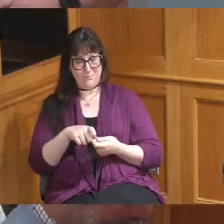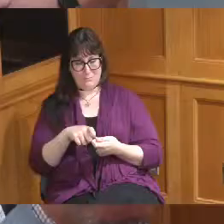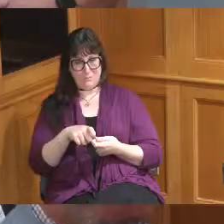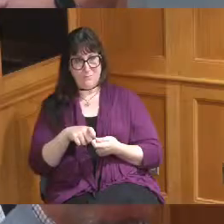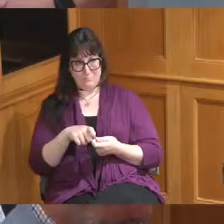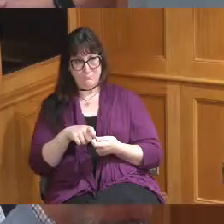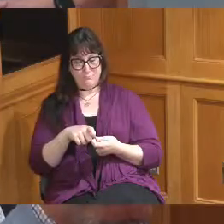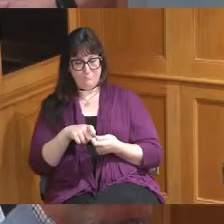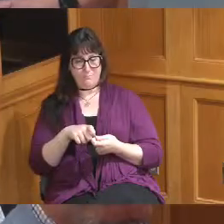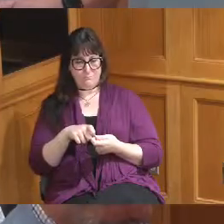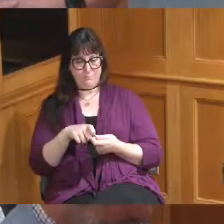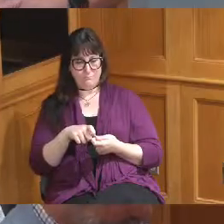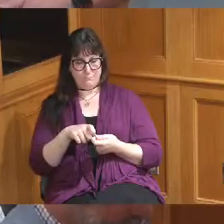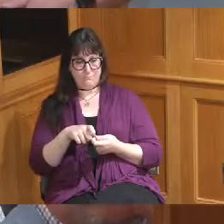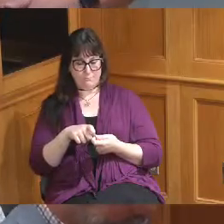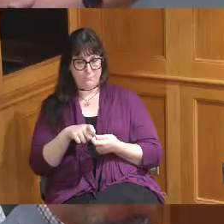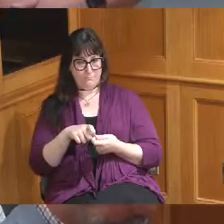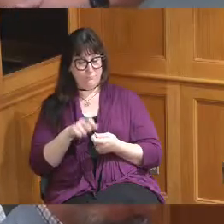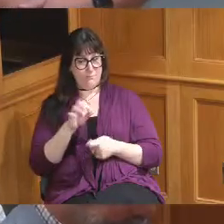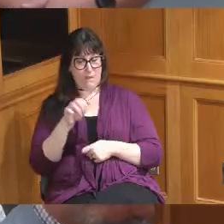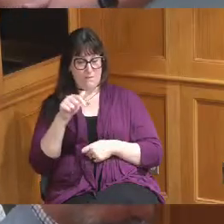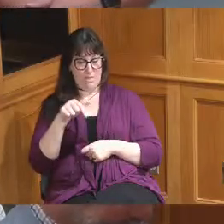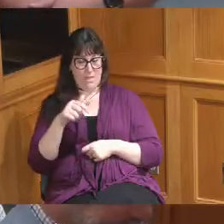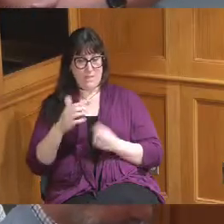of this proposed